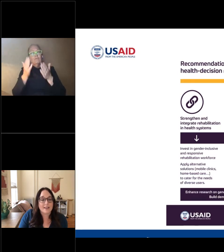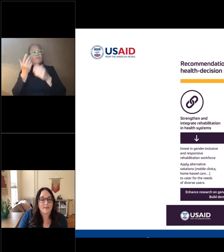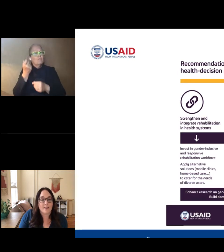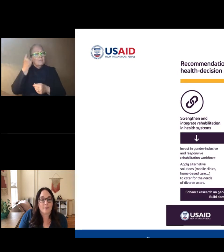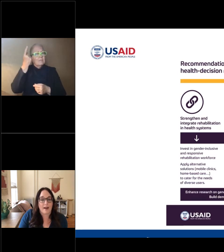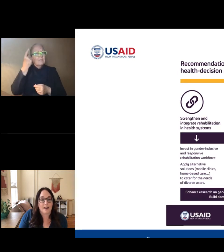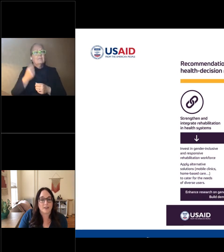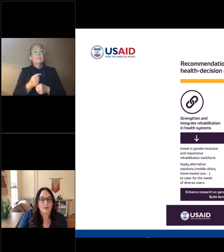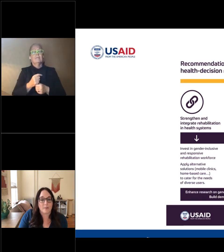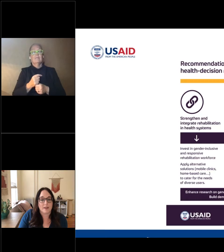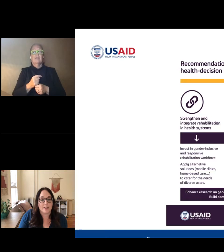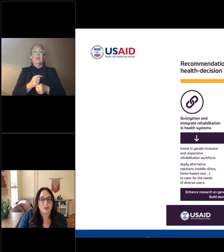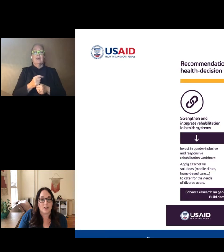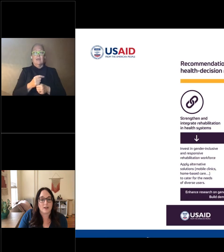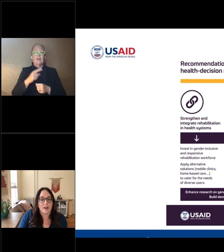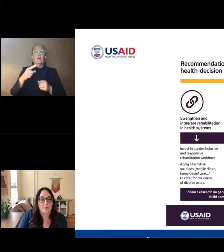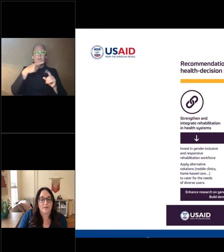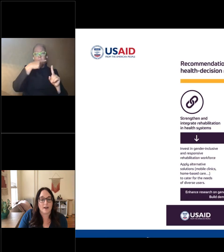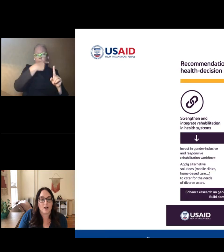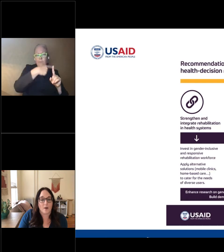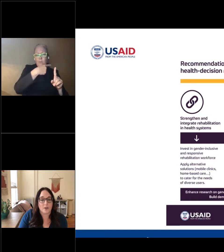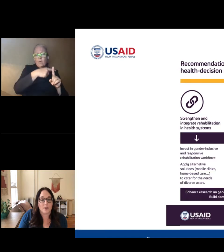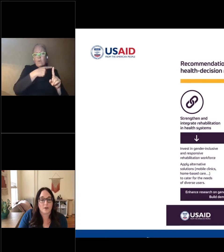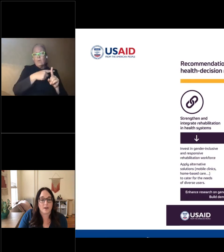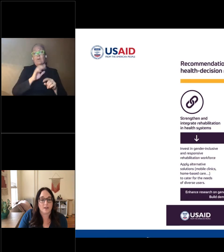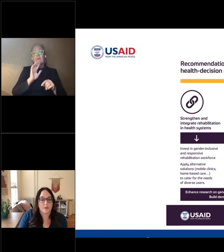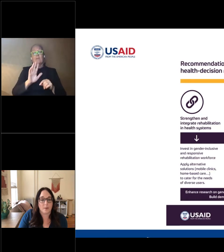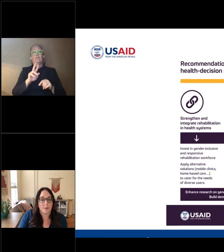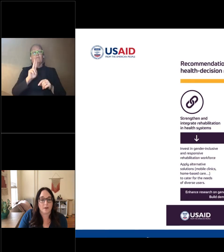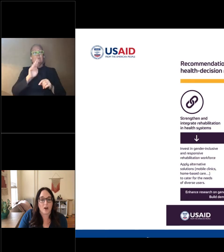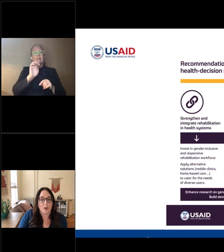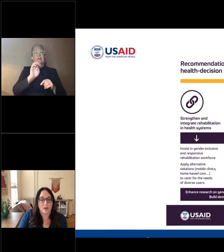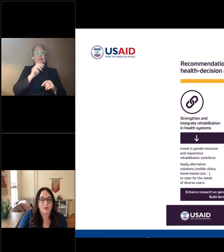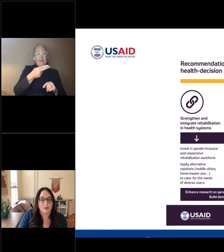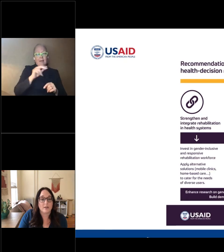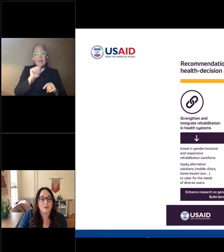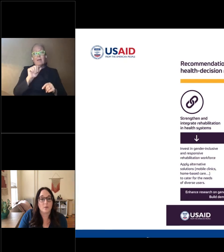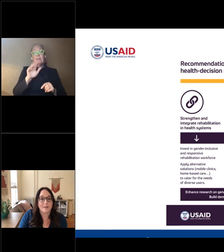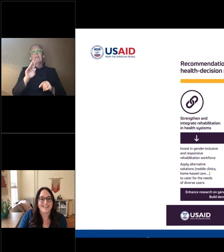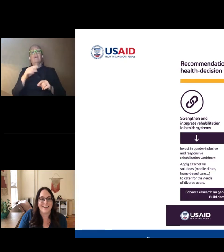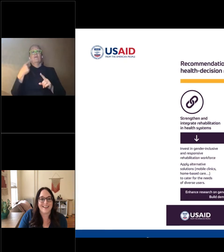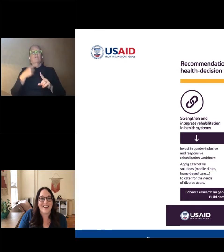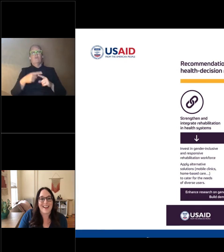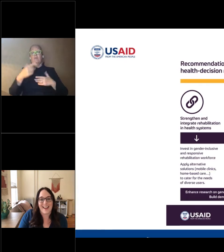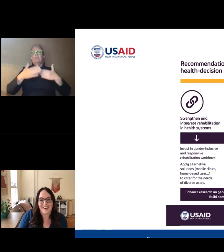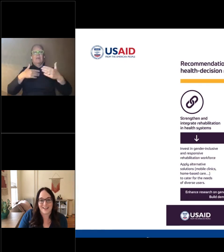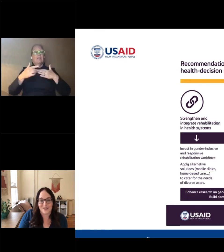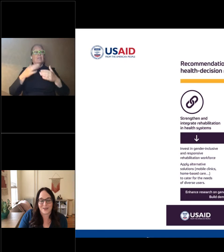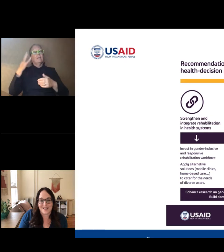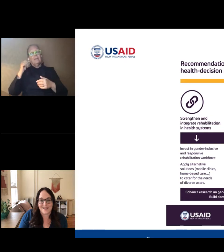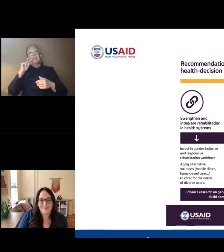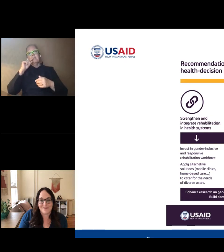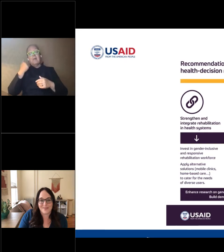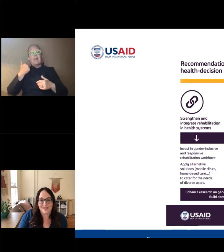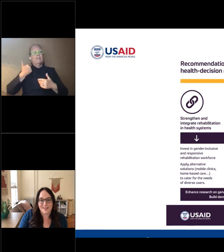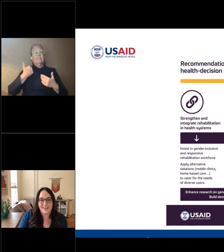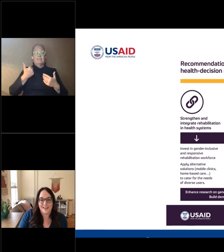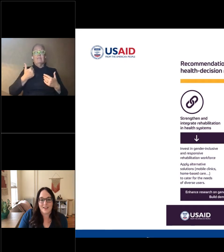the positive impact of rehabilitation and providing opportunities for people of all genders to be seen and